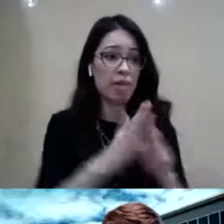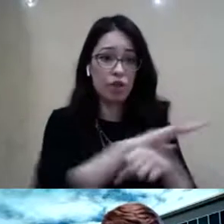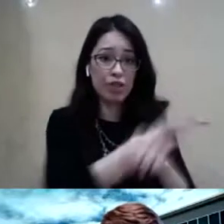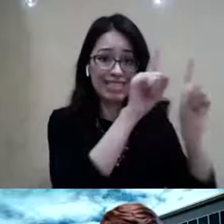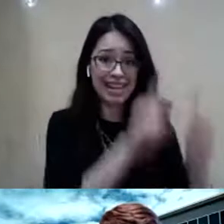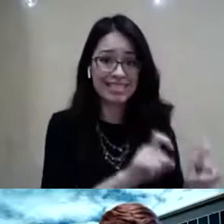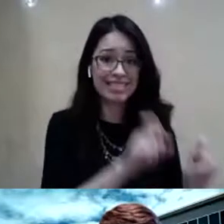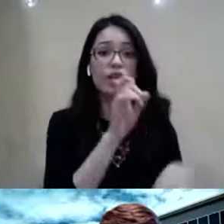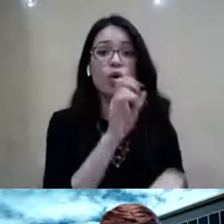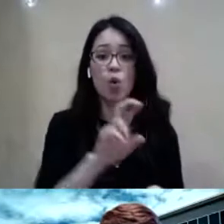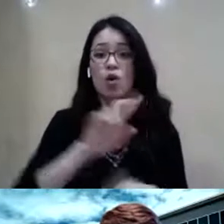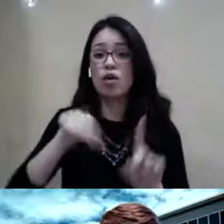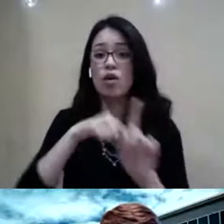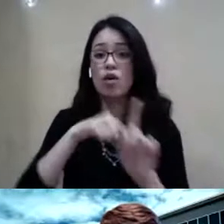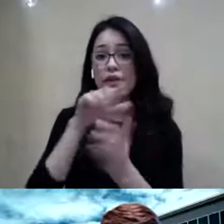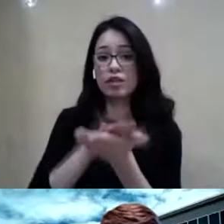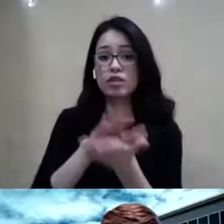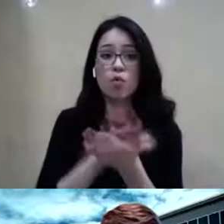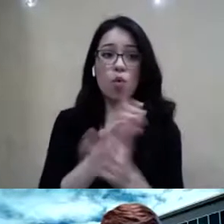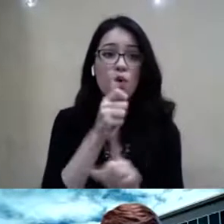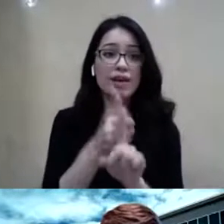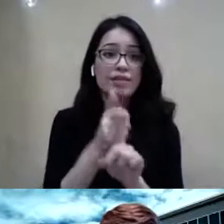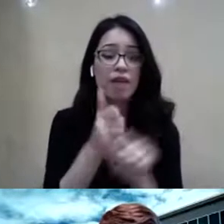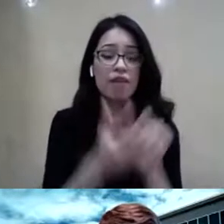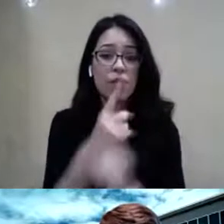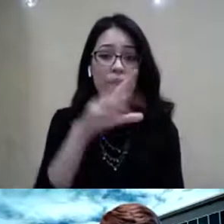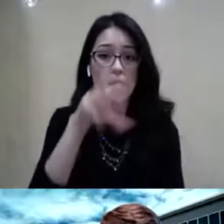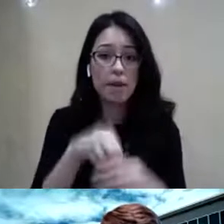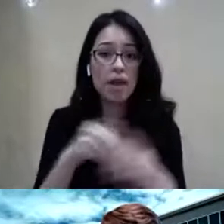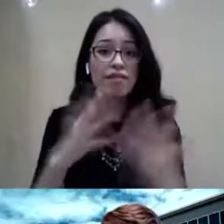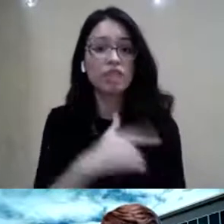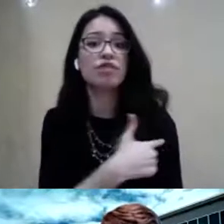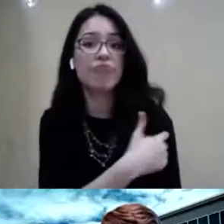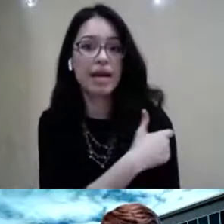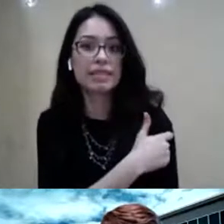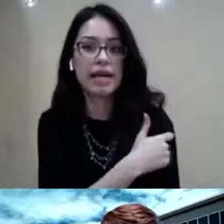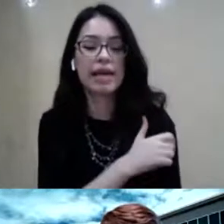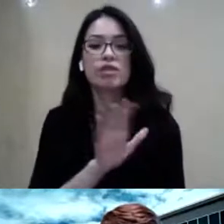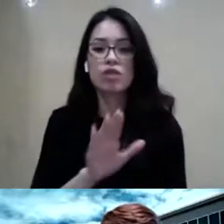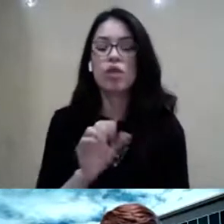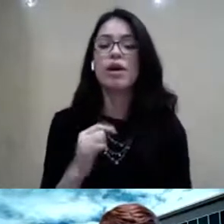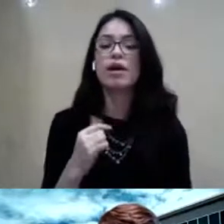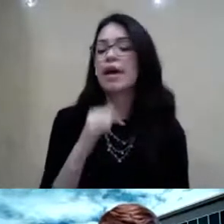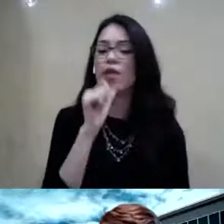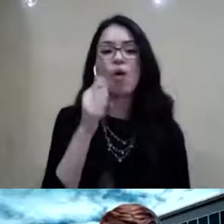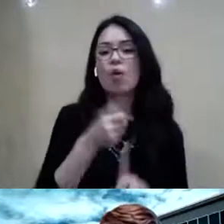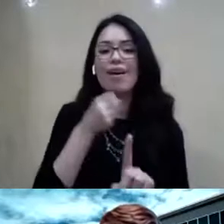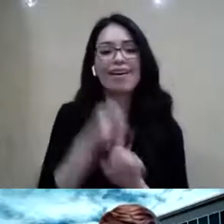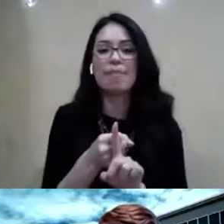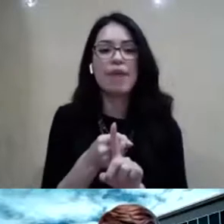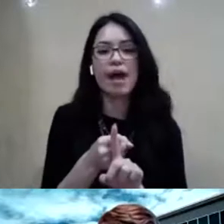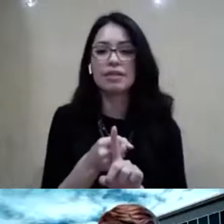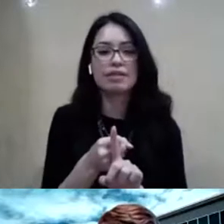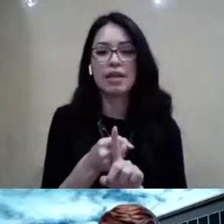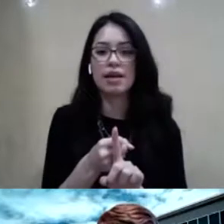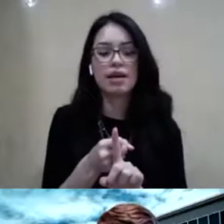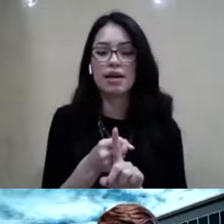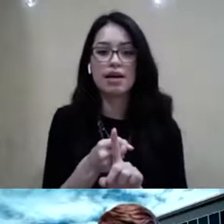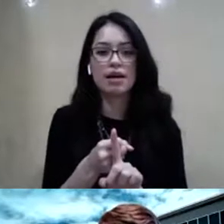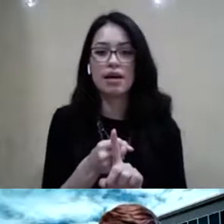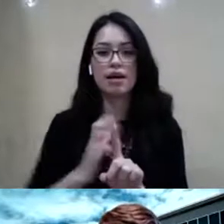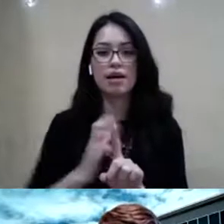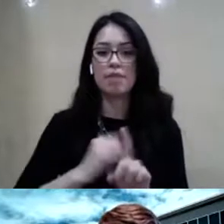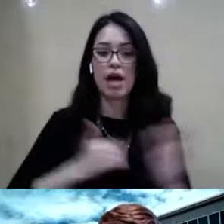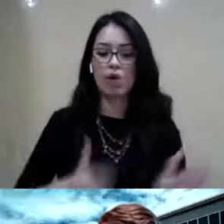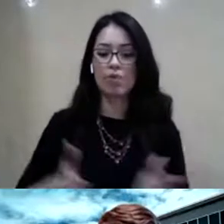vaccinated, hopefully some portion, and that portion will grow over time. So it will not impact the soonest possible reopening of schools if schools are able